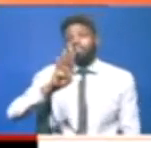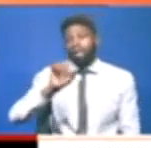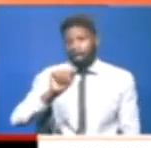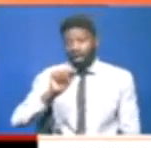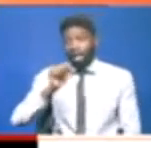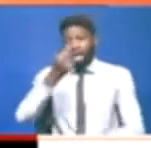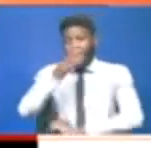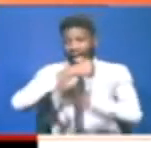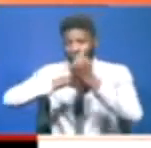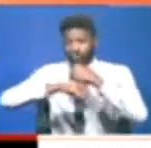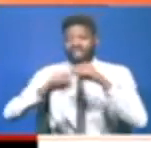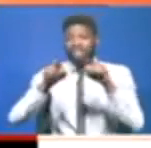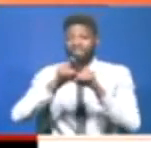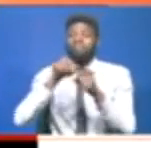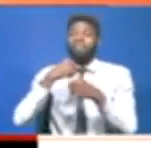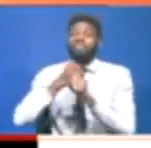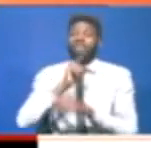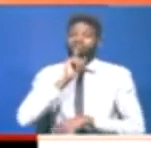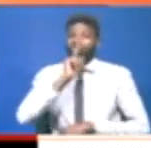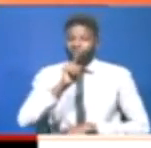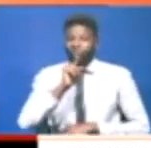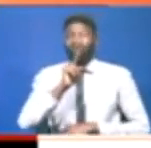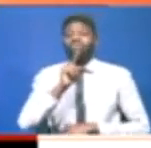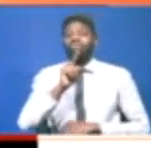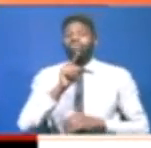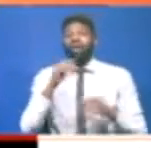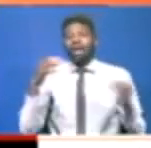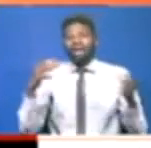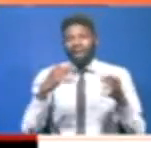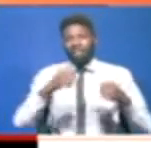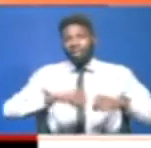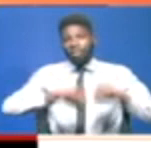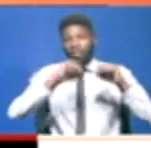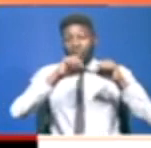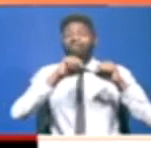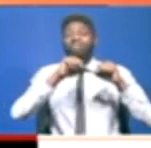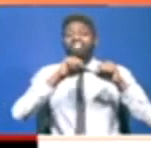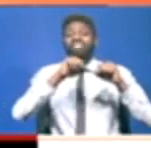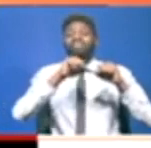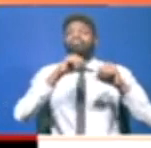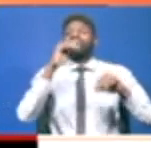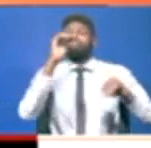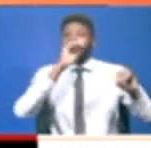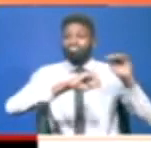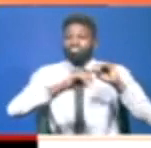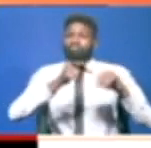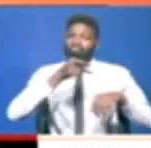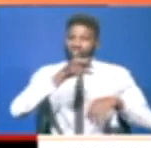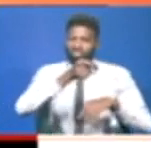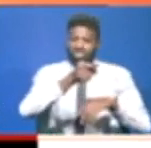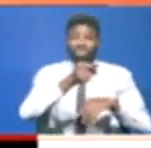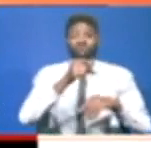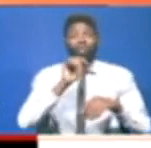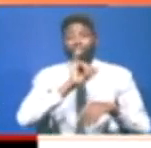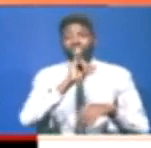this aspect of remittances is put on reduced significantly. Mm-hmm. And I know quite a number of schemes that have been affected by